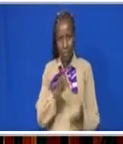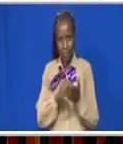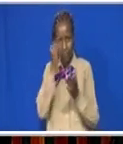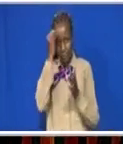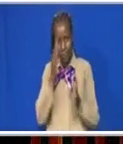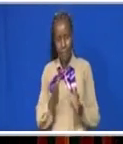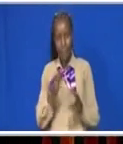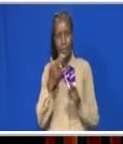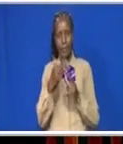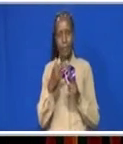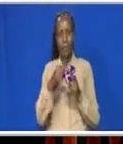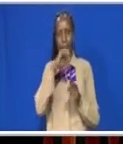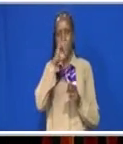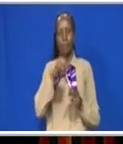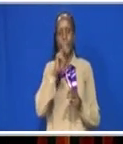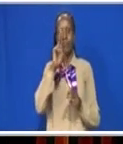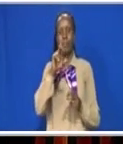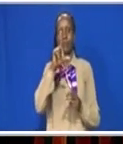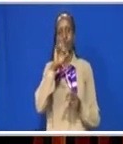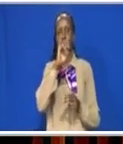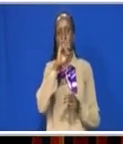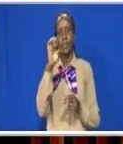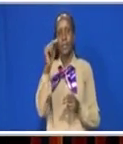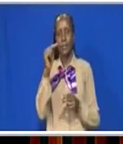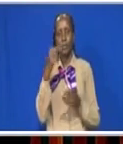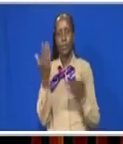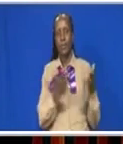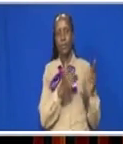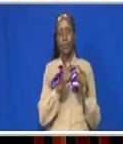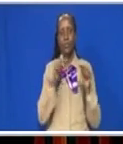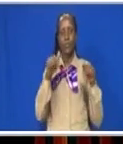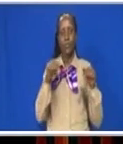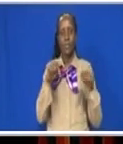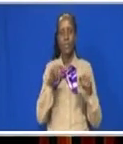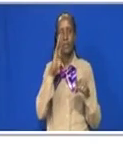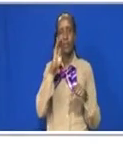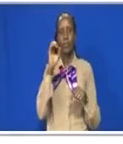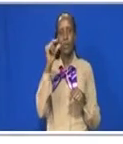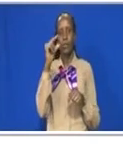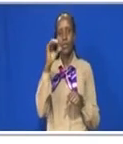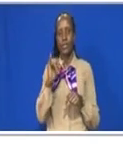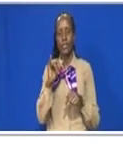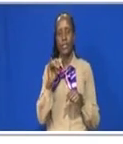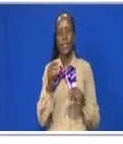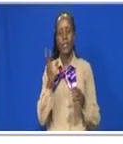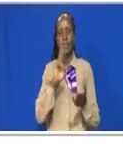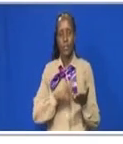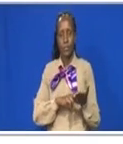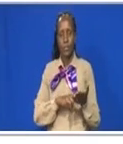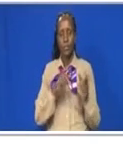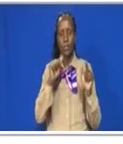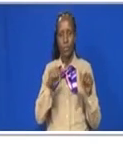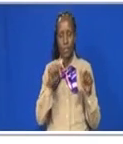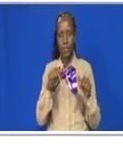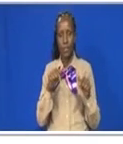I am Juliet Mbogori, and welcome to today's biology revision. Today, we'll